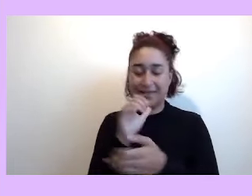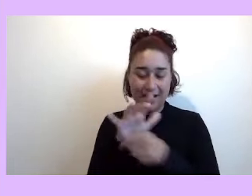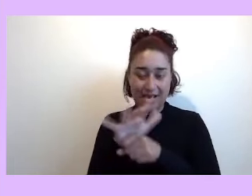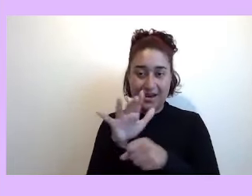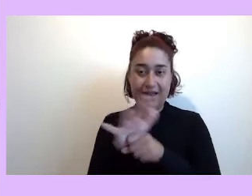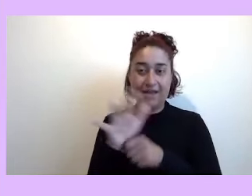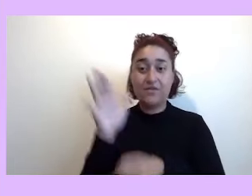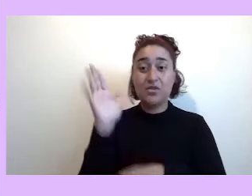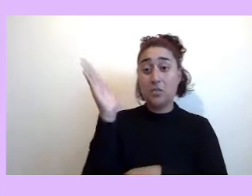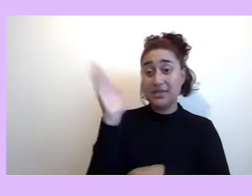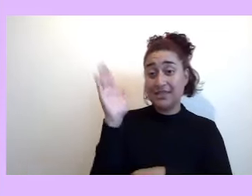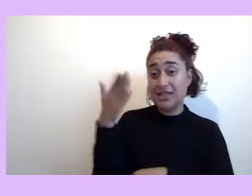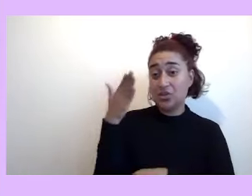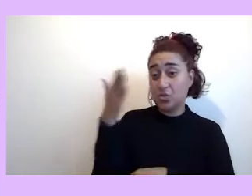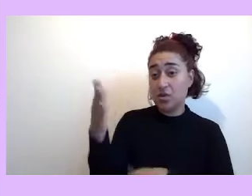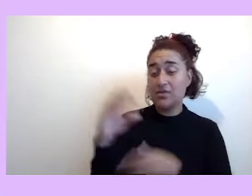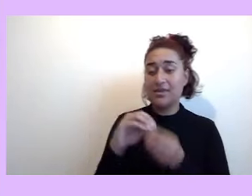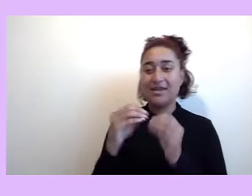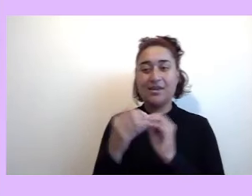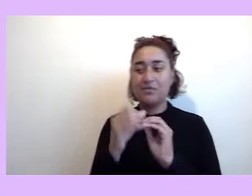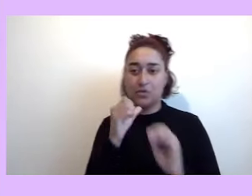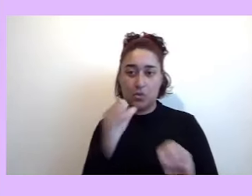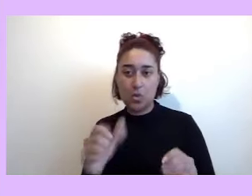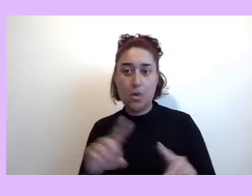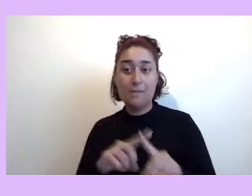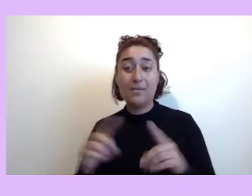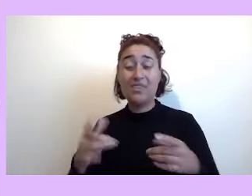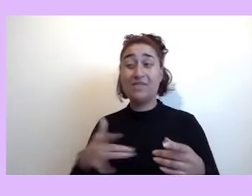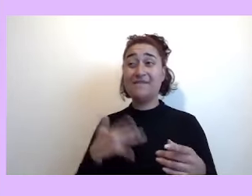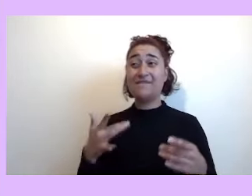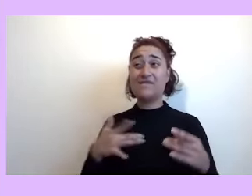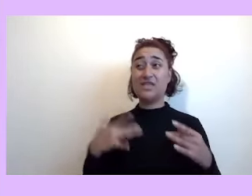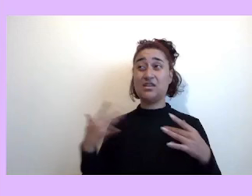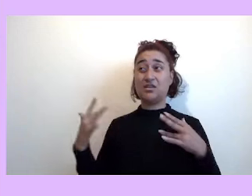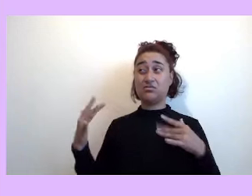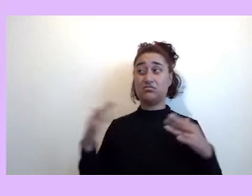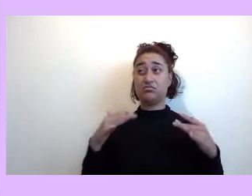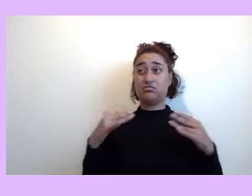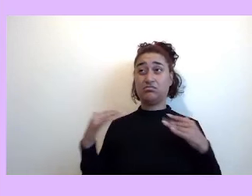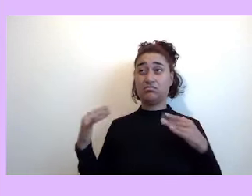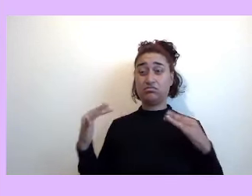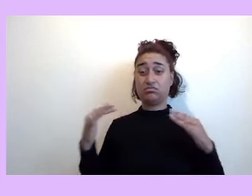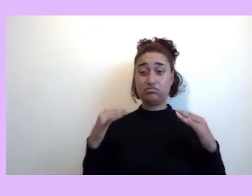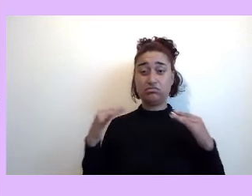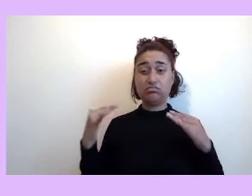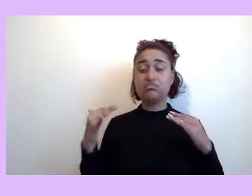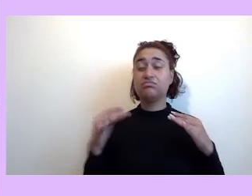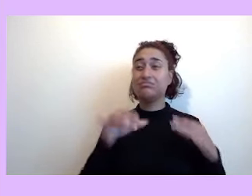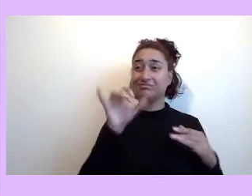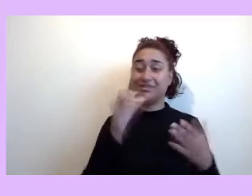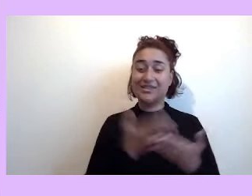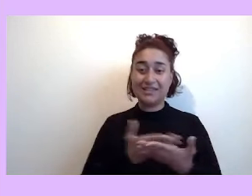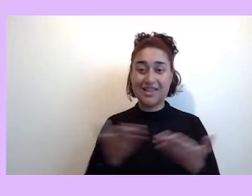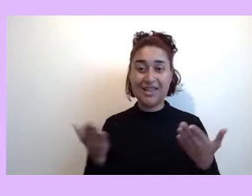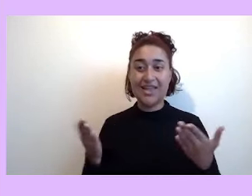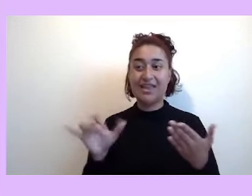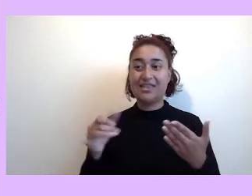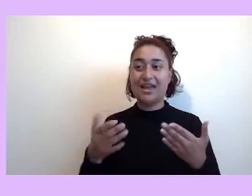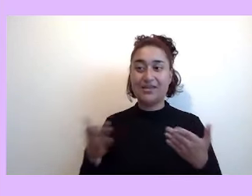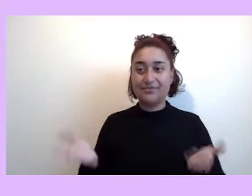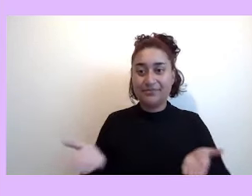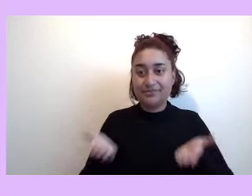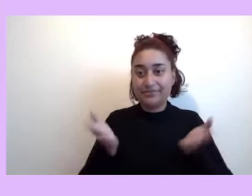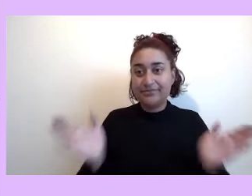do it. The numbers aren't going to do it. But the feeling is the thing that carries you and the thing